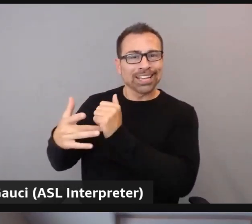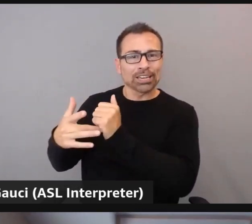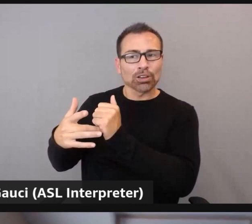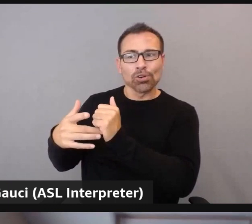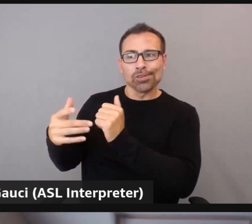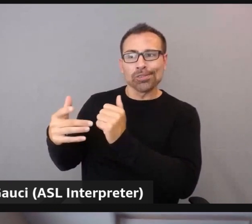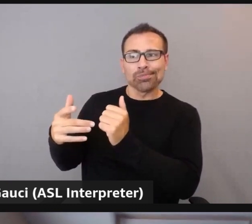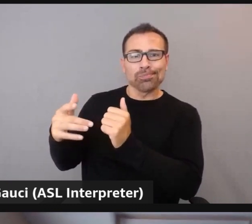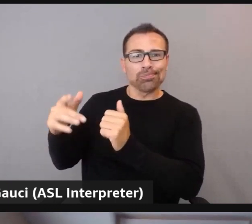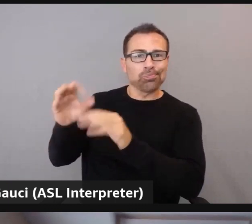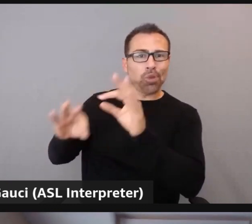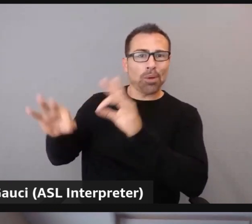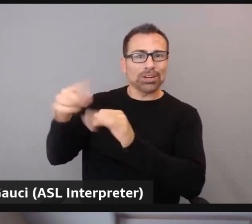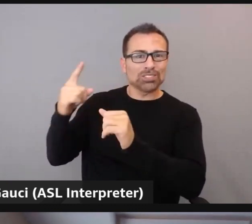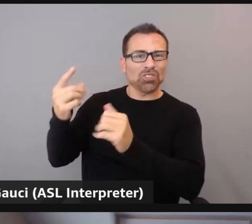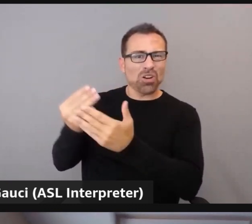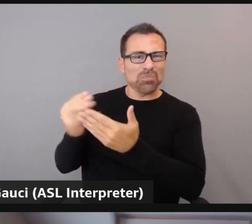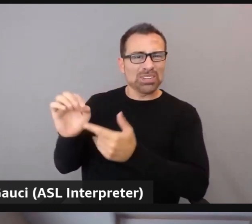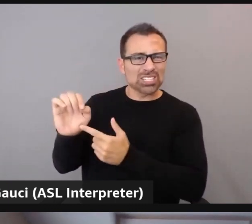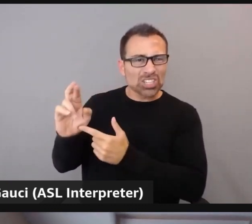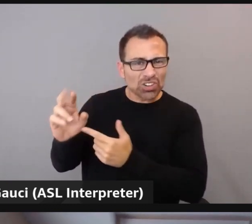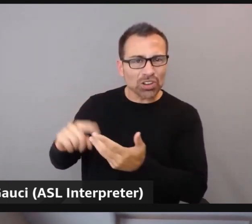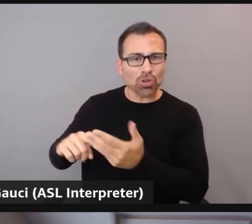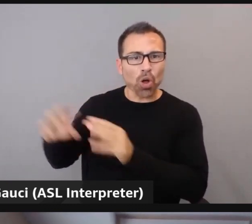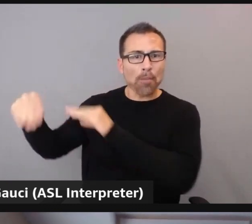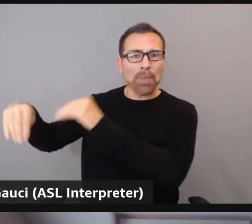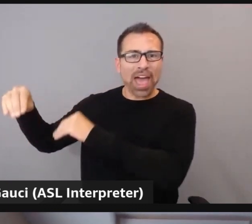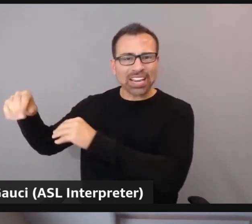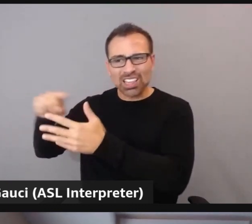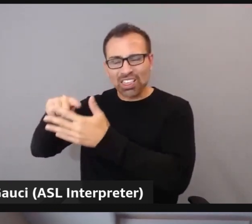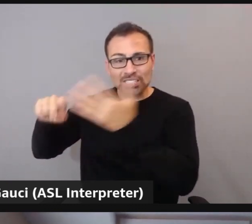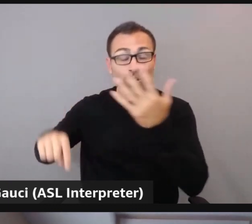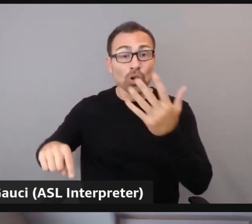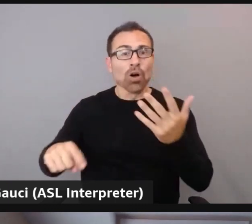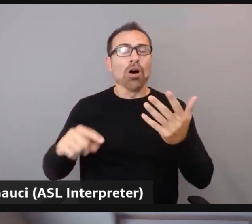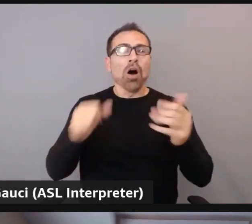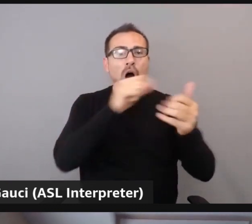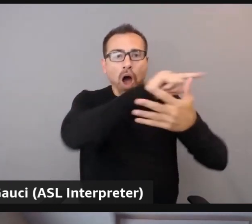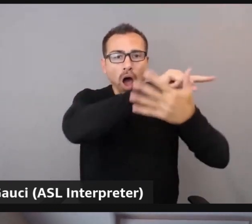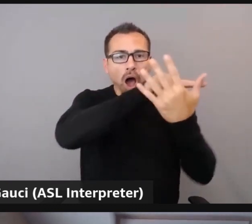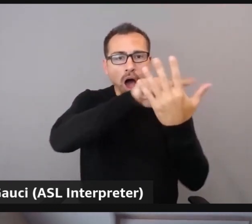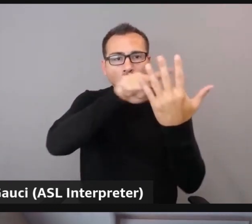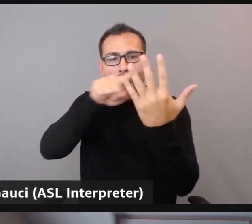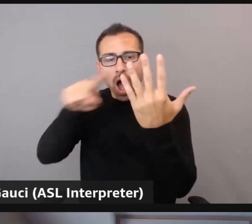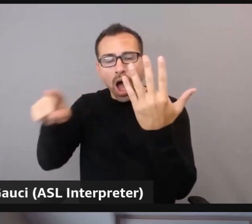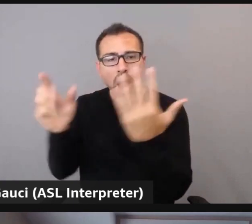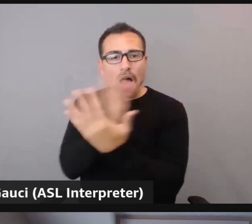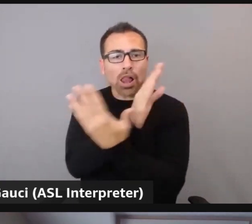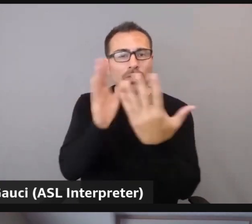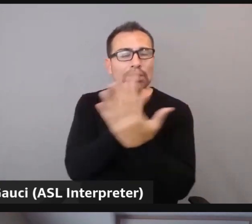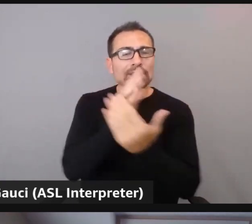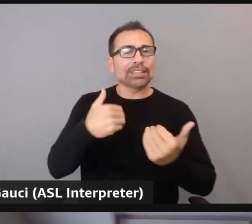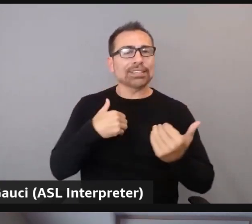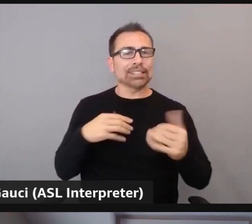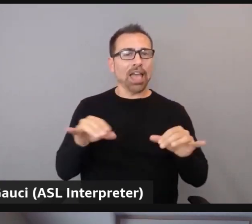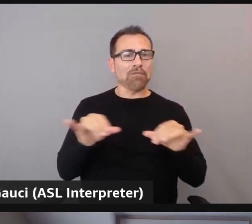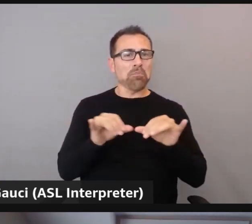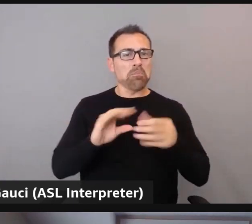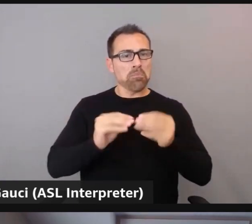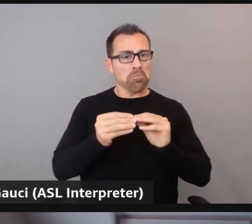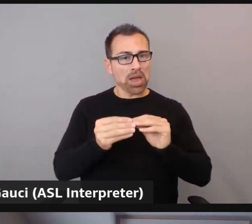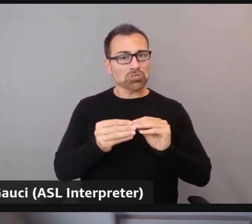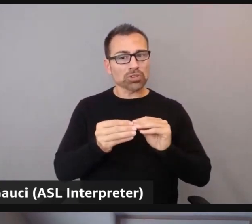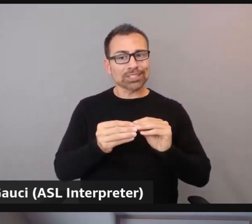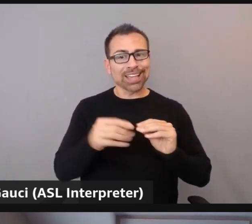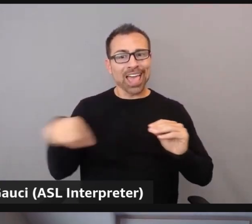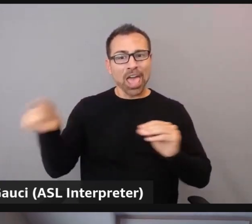or packaging specs, all of these have metrics around them, and you're capturing it in various forms through various teams. And so then we kind of break it